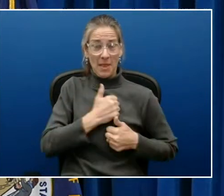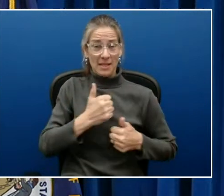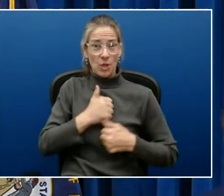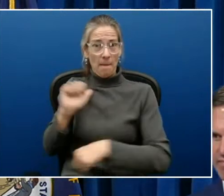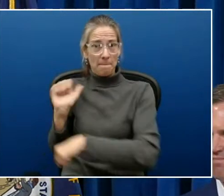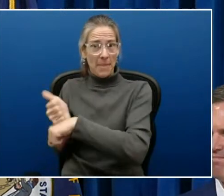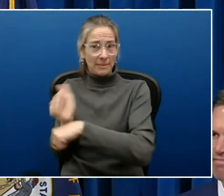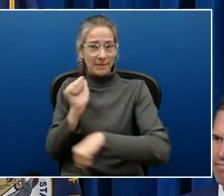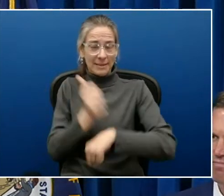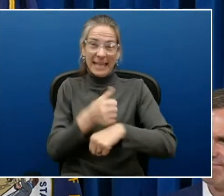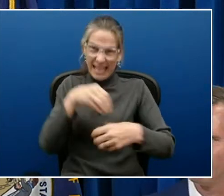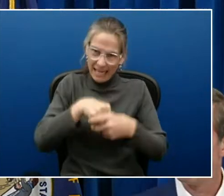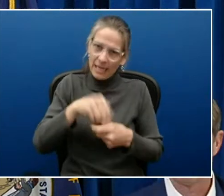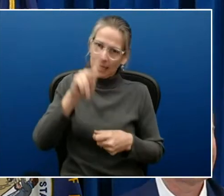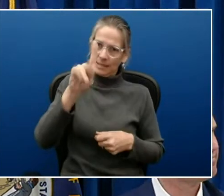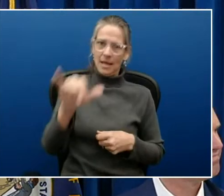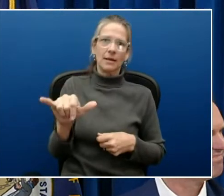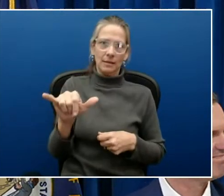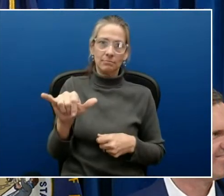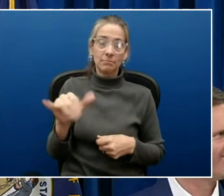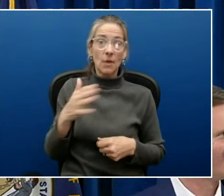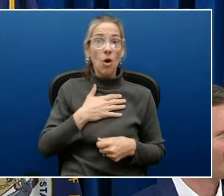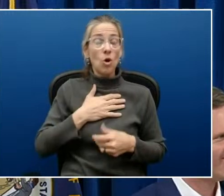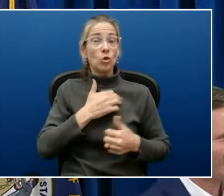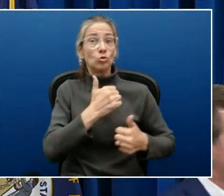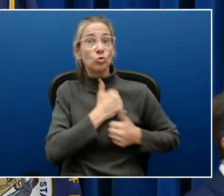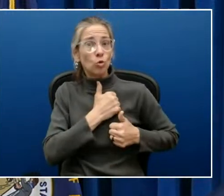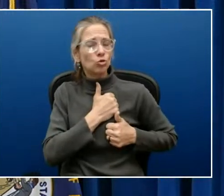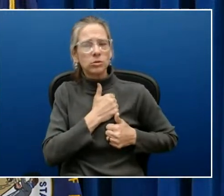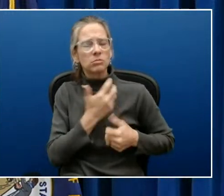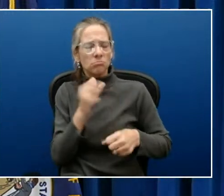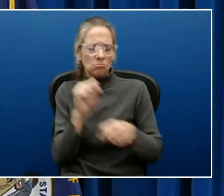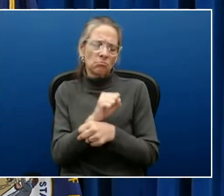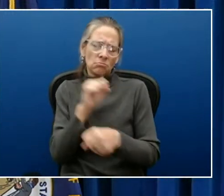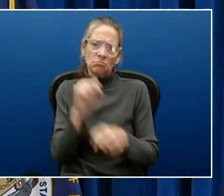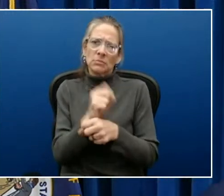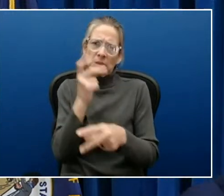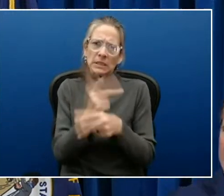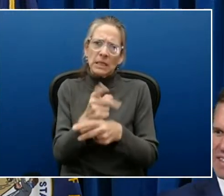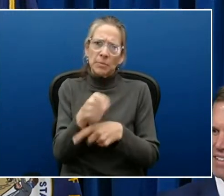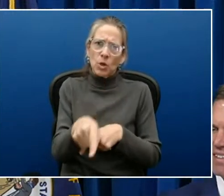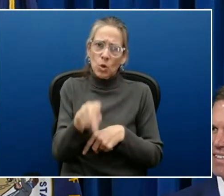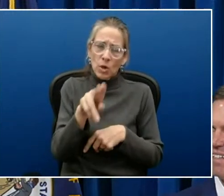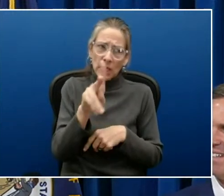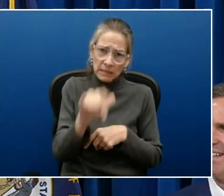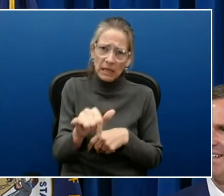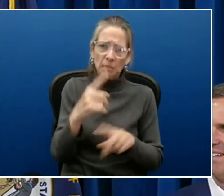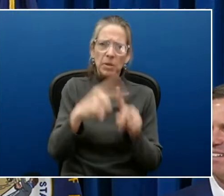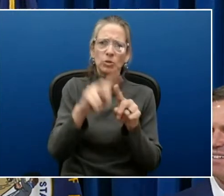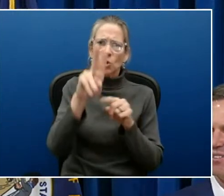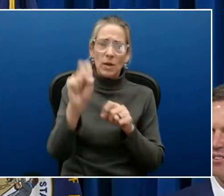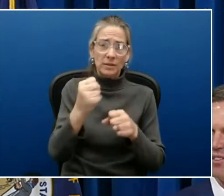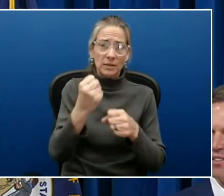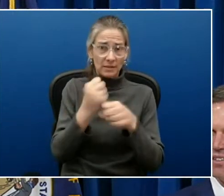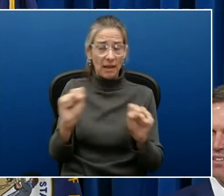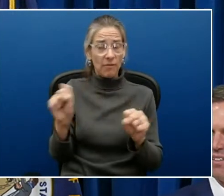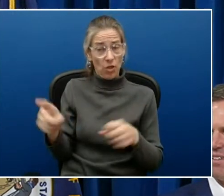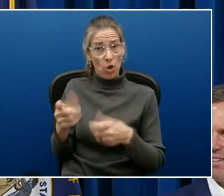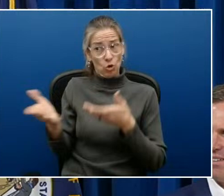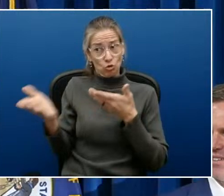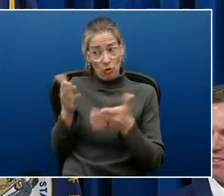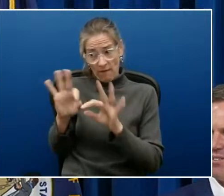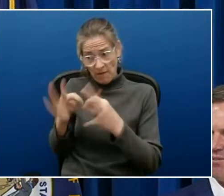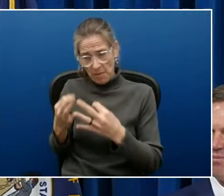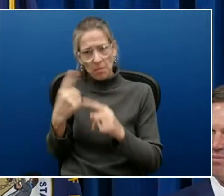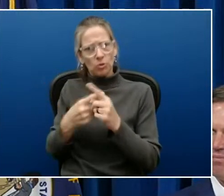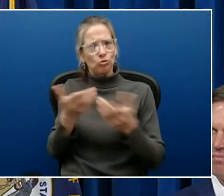Our soldiers work tirelessly to keep our state and country safe, and while they serve, their families serve too. To each of the